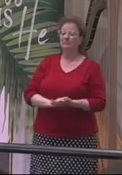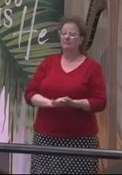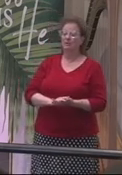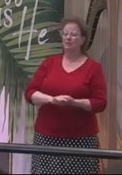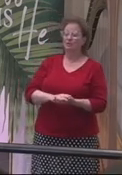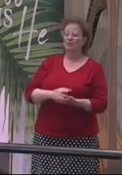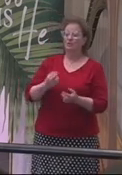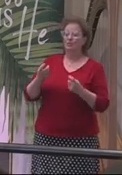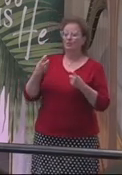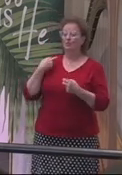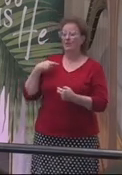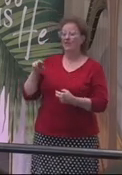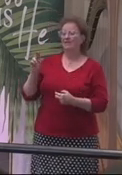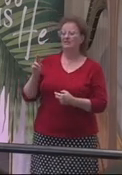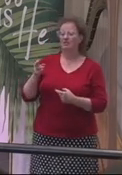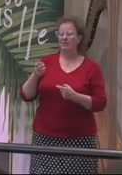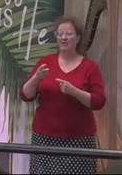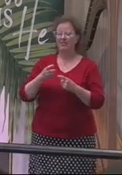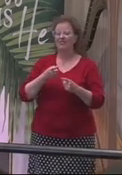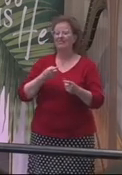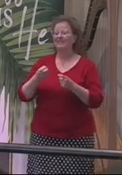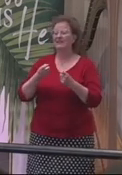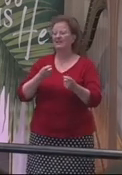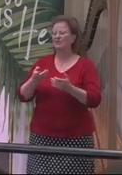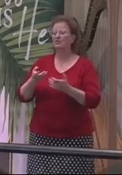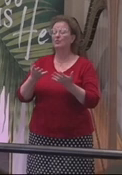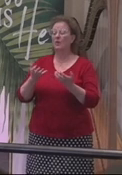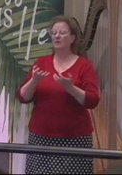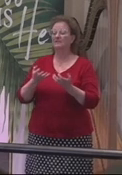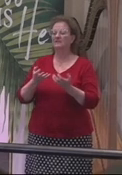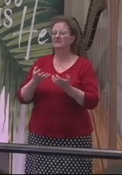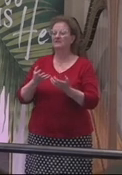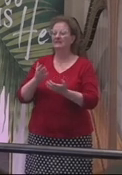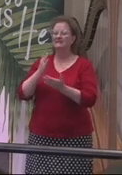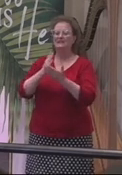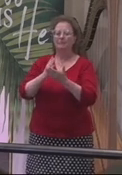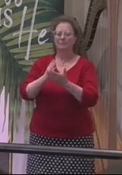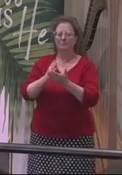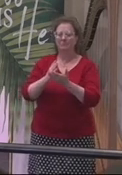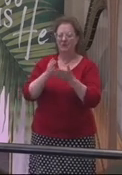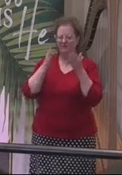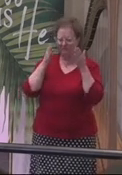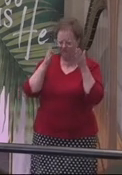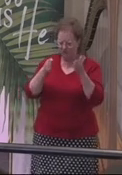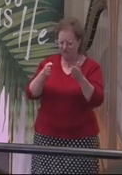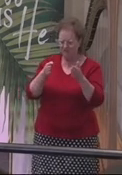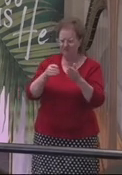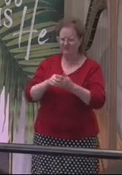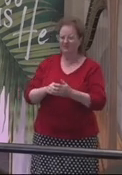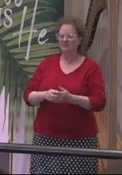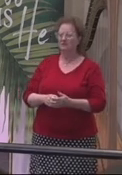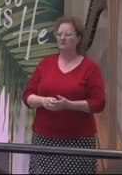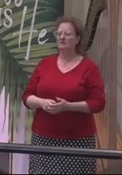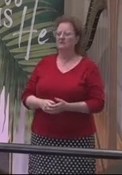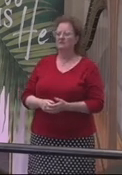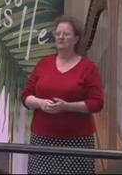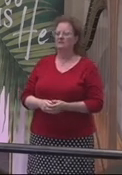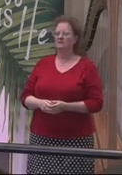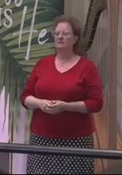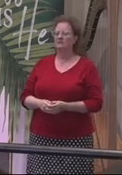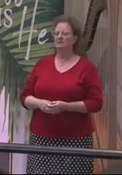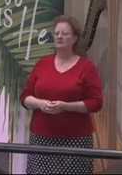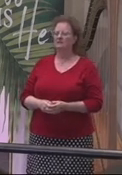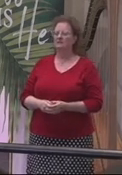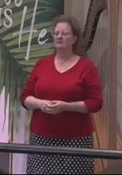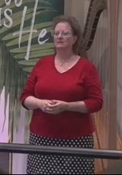were trying to put Lazarus back in a tomb? Did you know that? It happens just 3 verses before our reading. I'll go